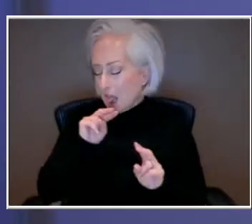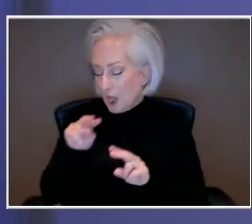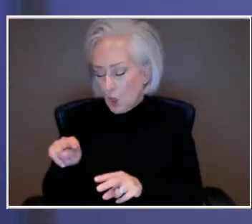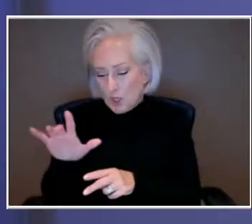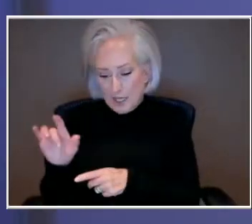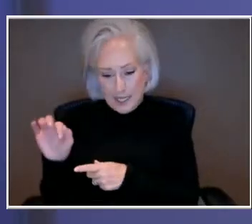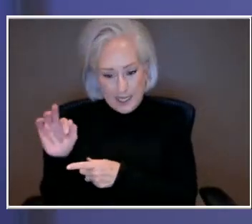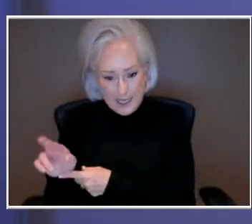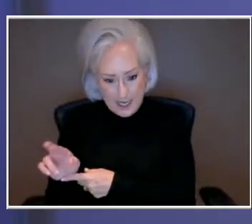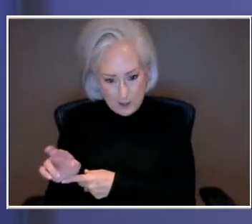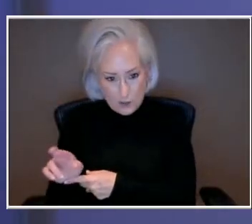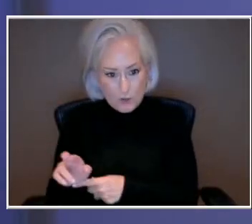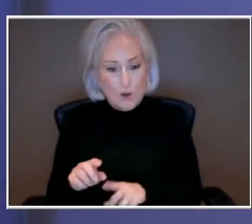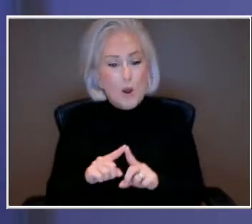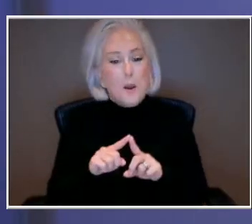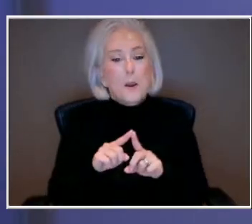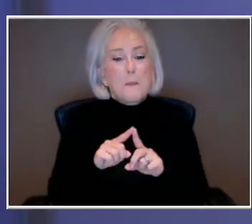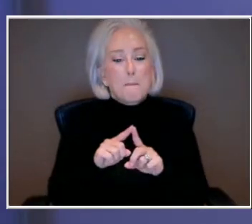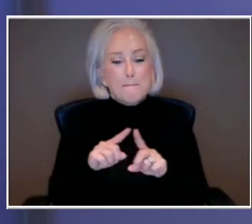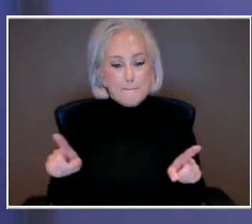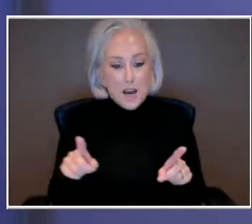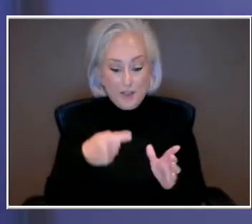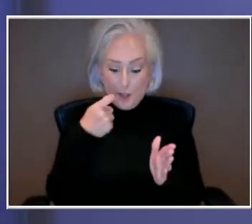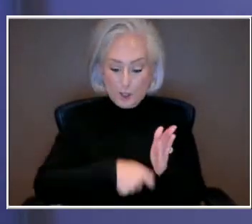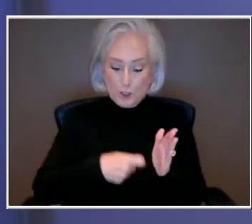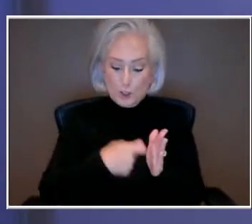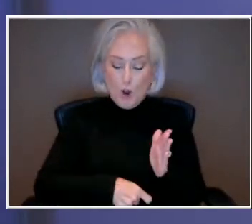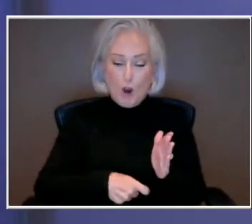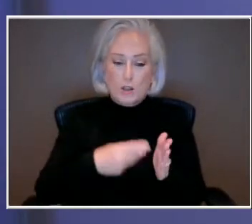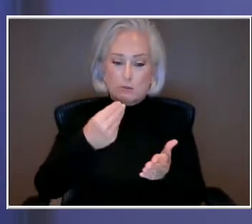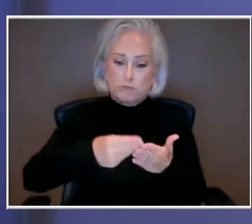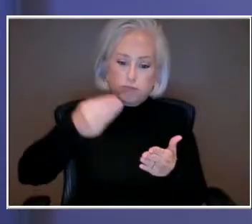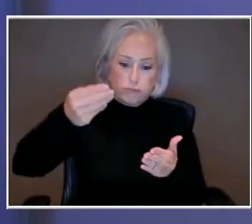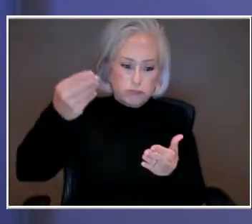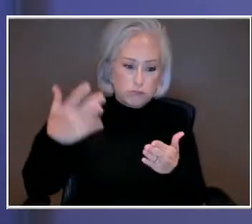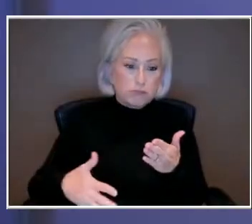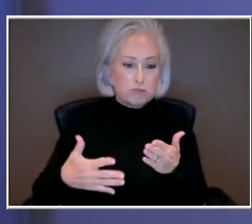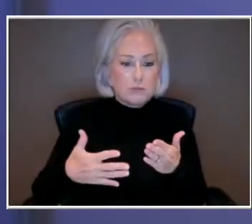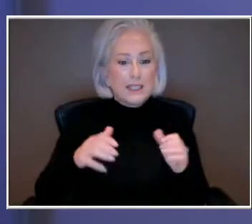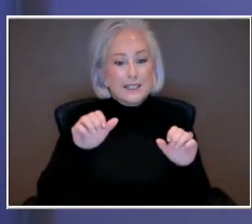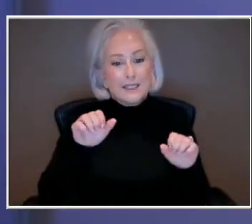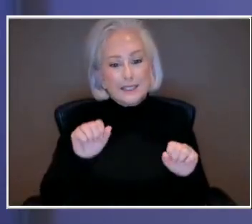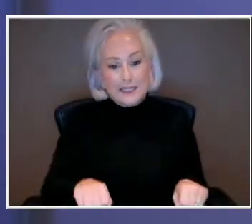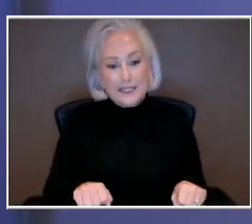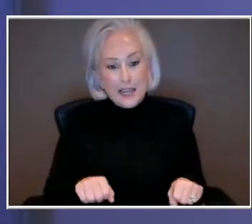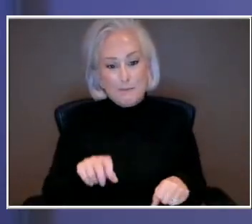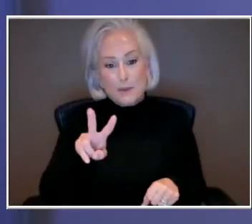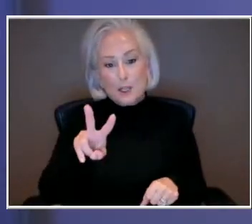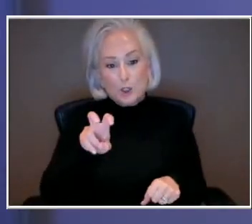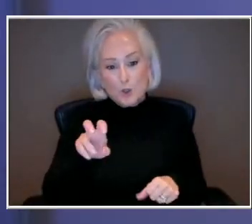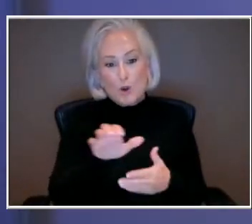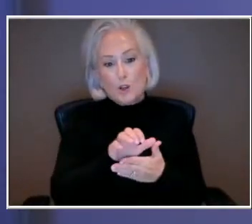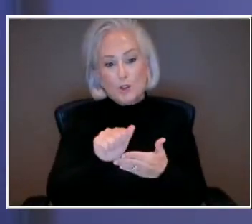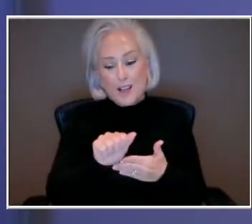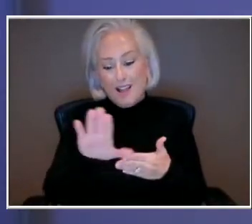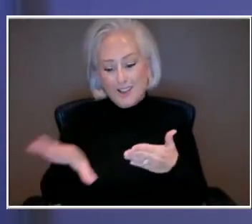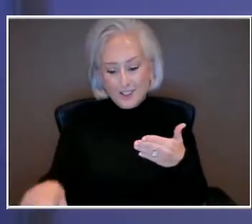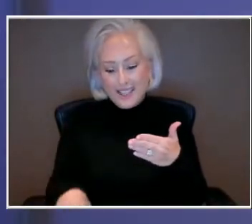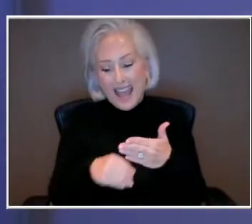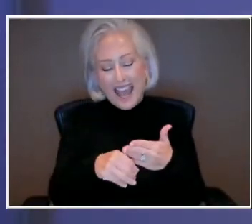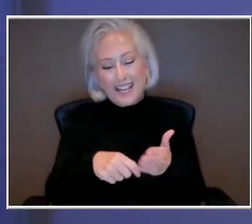the charge for those are substantial. They can be as much as $200 added to your mammogram.